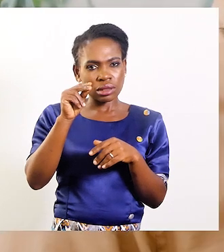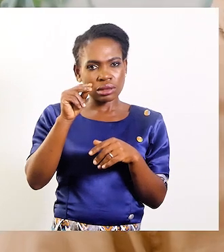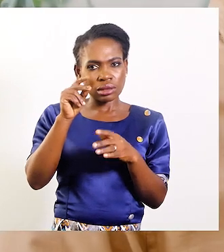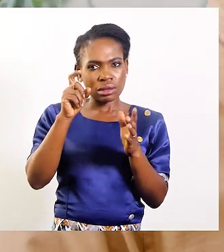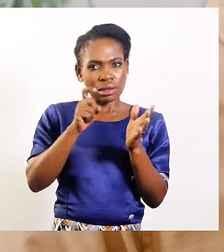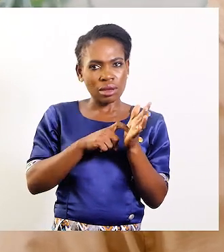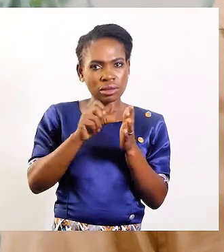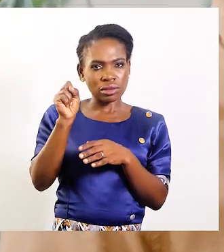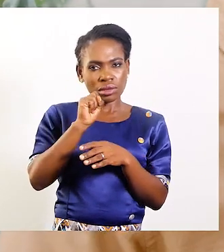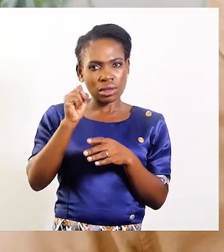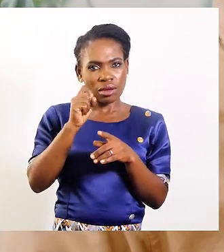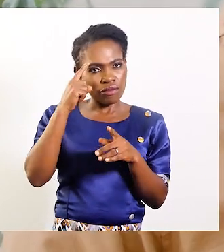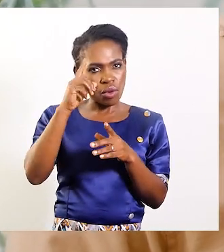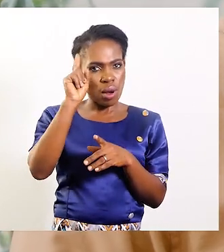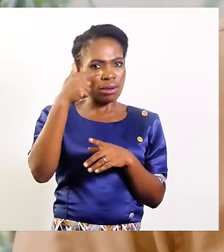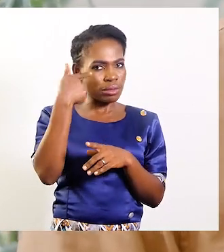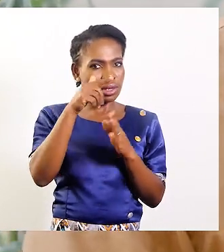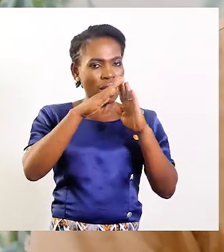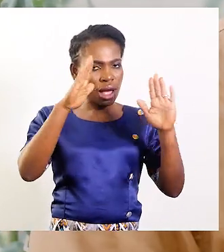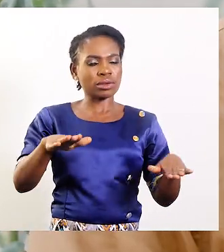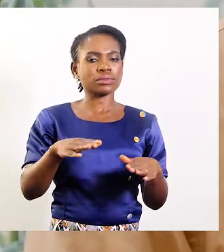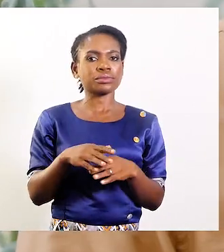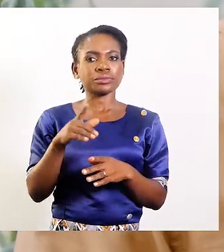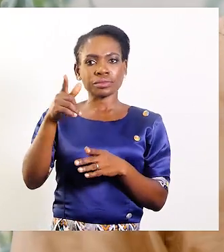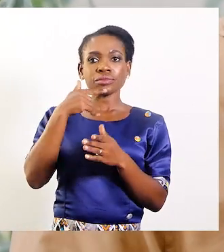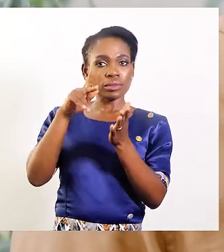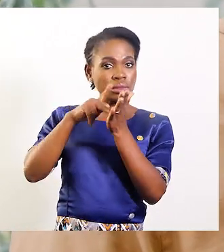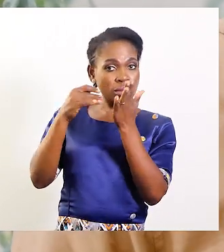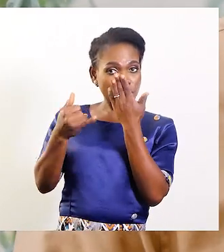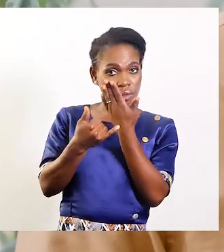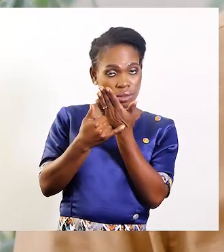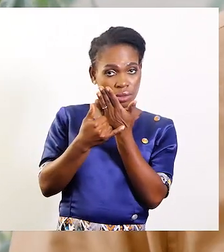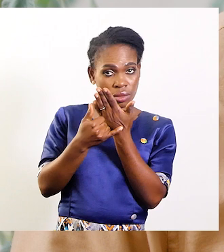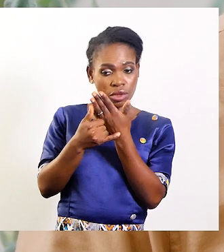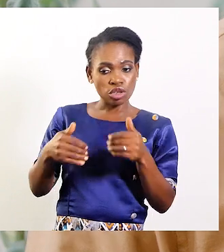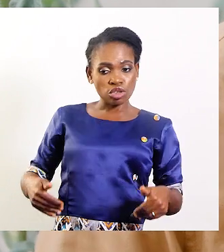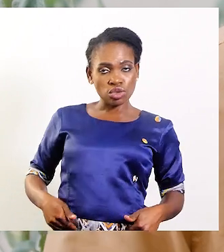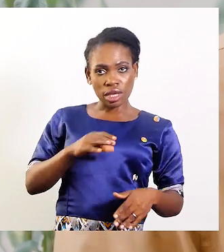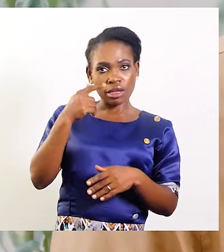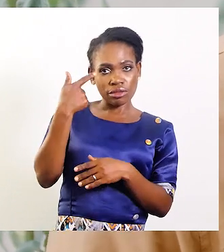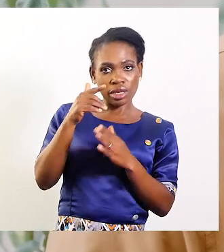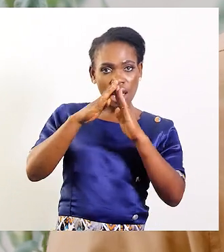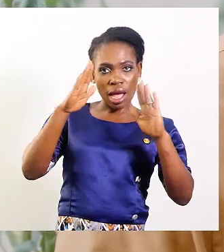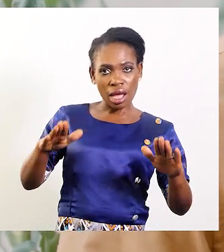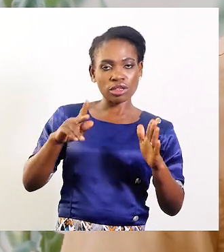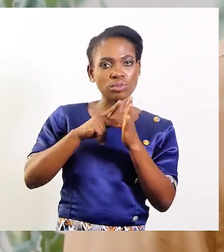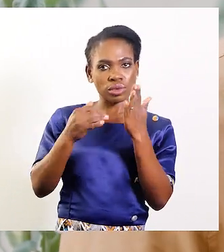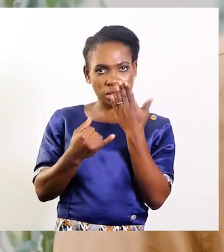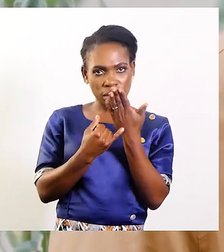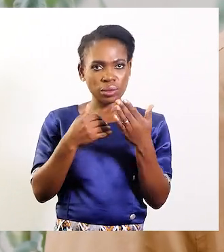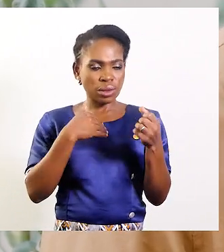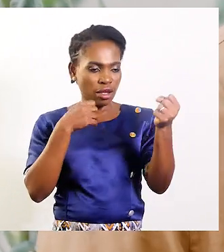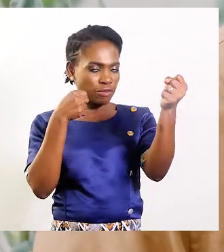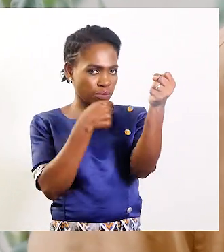this particular project, let me speak a bit about the project. Right. It's a project called Youth in Greenhouse Enterprise Project. It's being financed by the Ghana